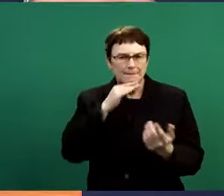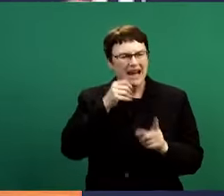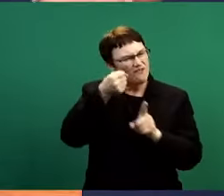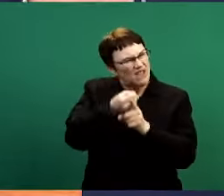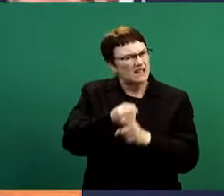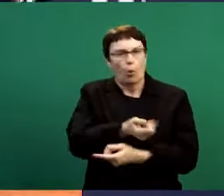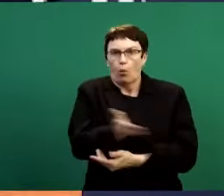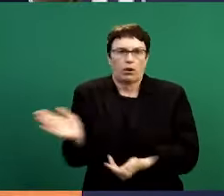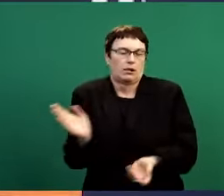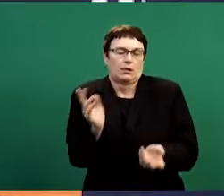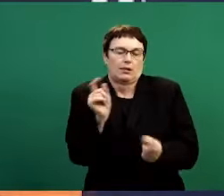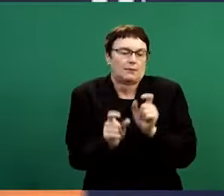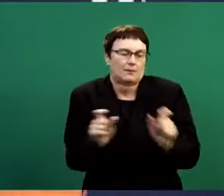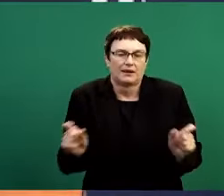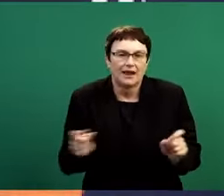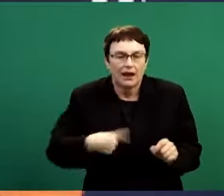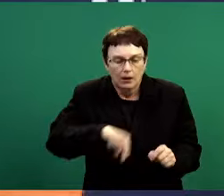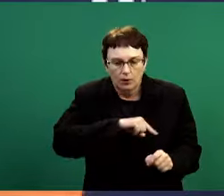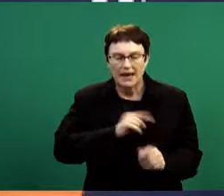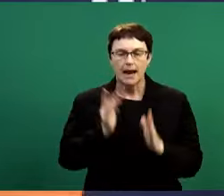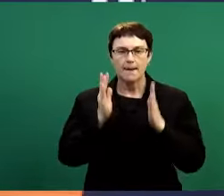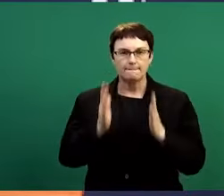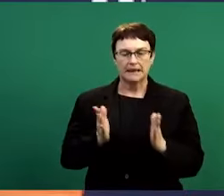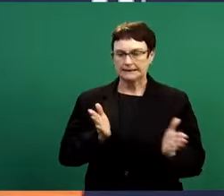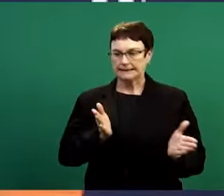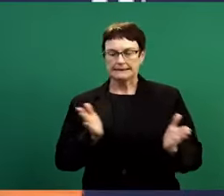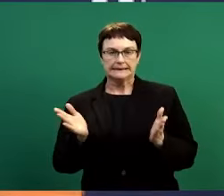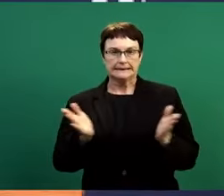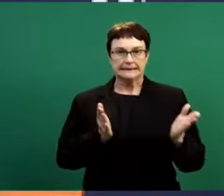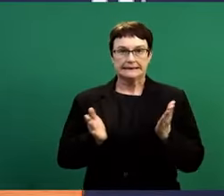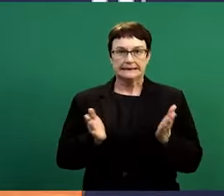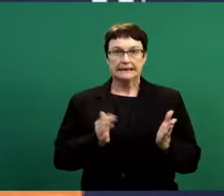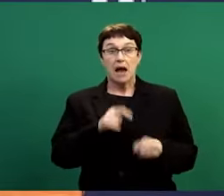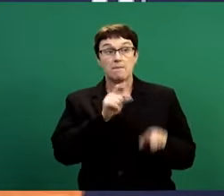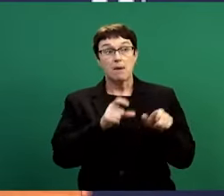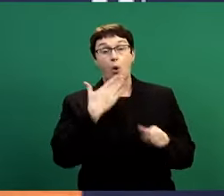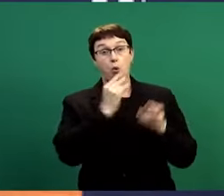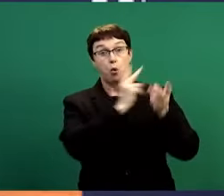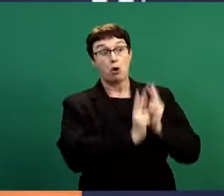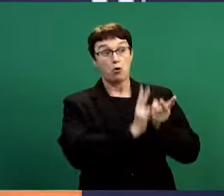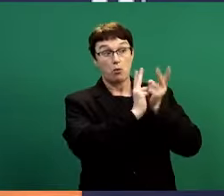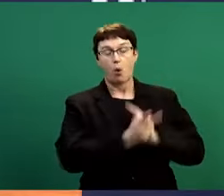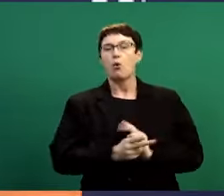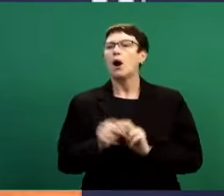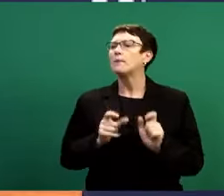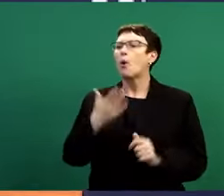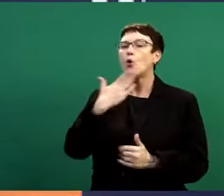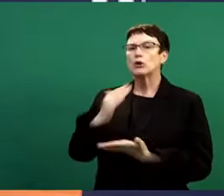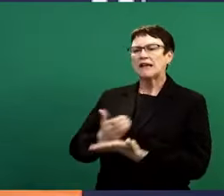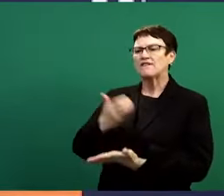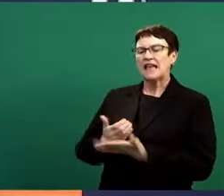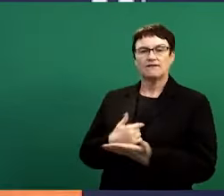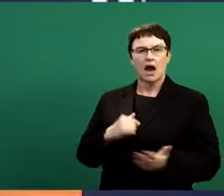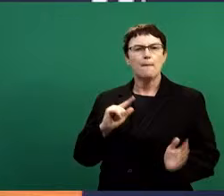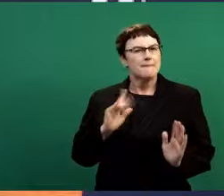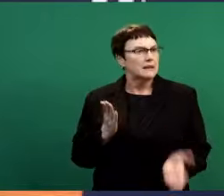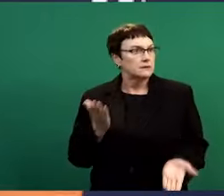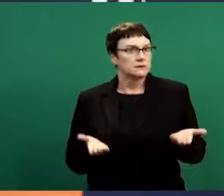We must intermediate between borrowers and savers. When inflation goes up, it affects all of